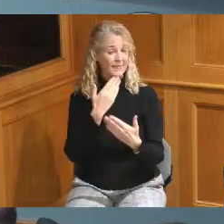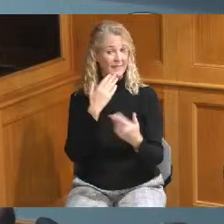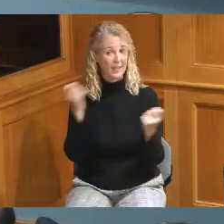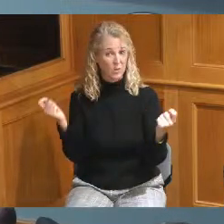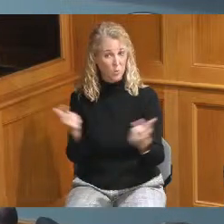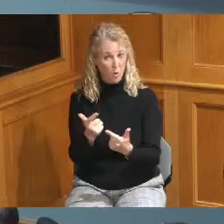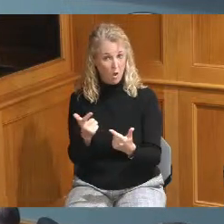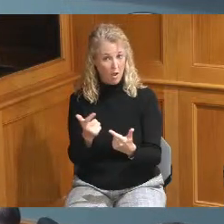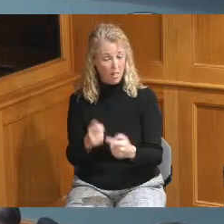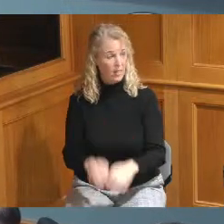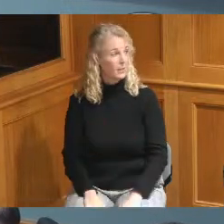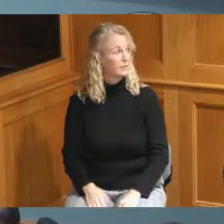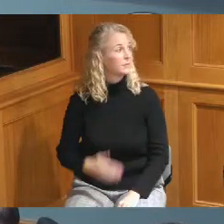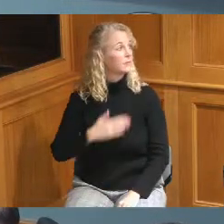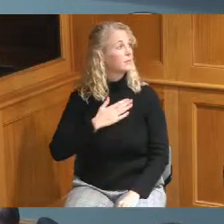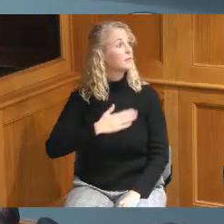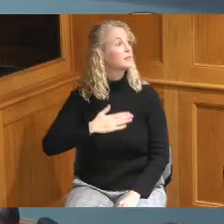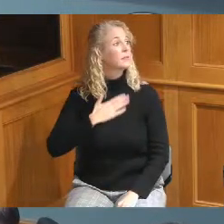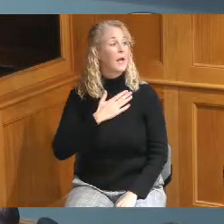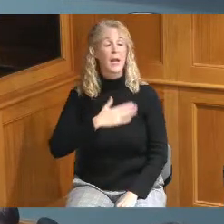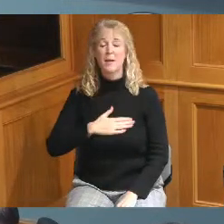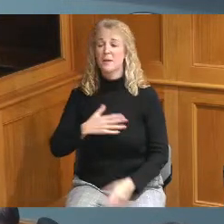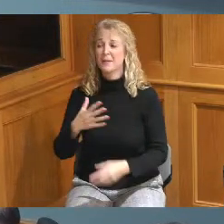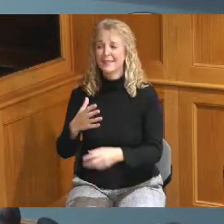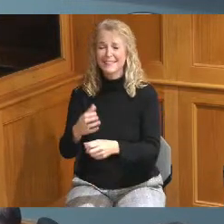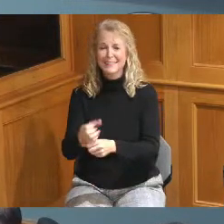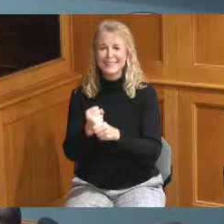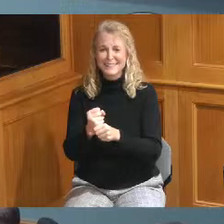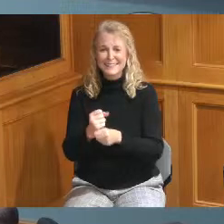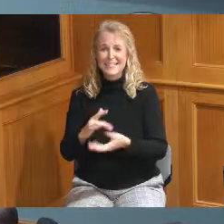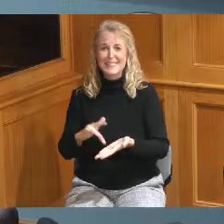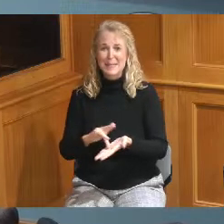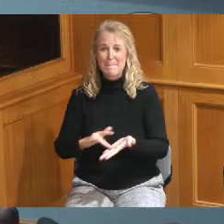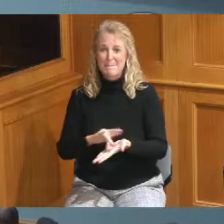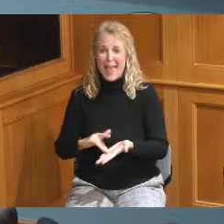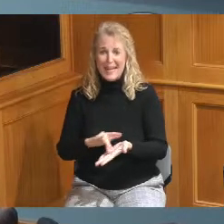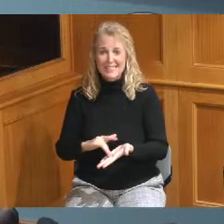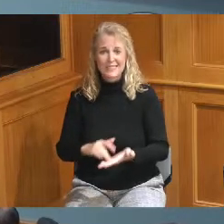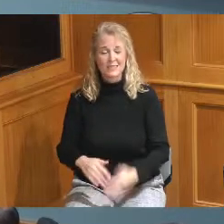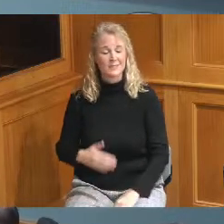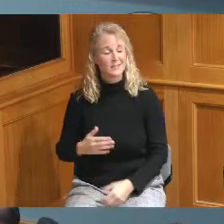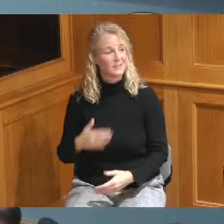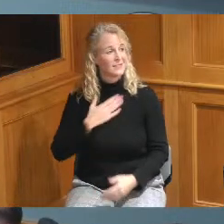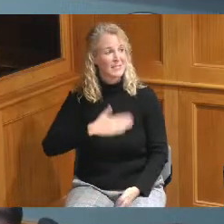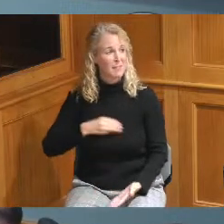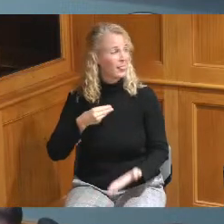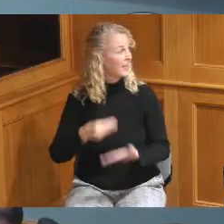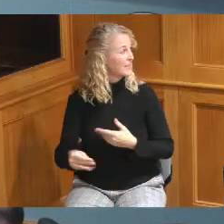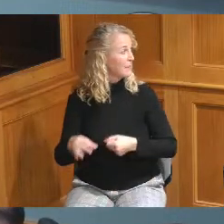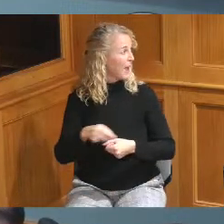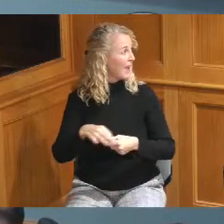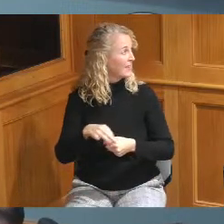and thank you. Please get some cough syrup or elderberry, D3.